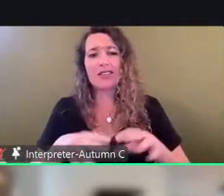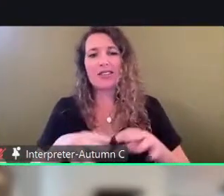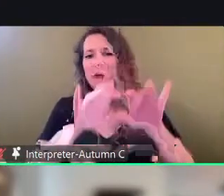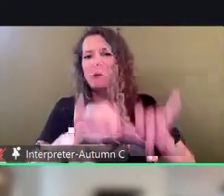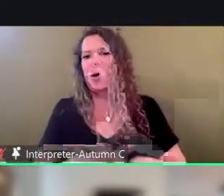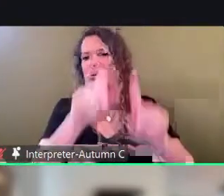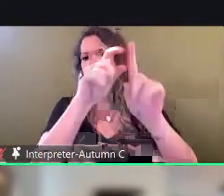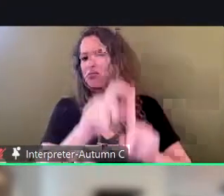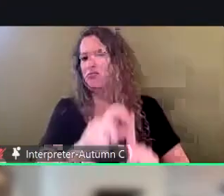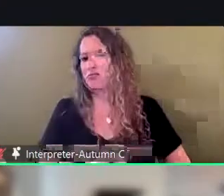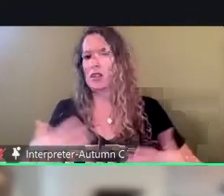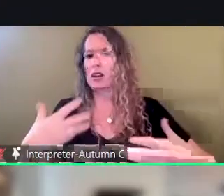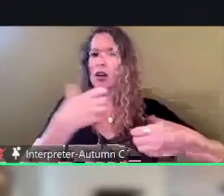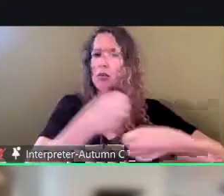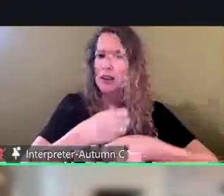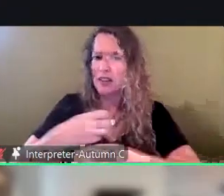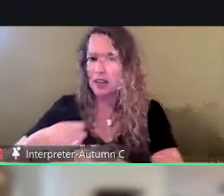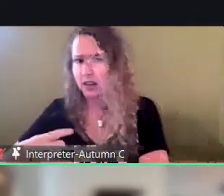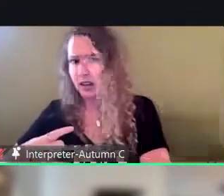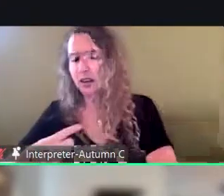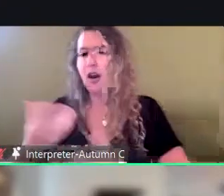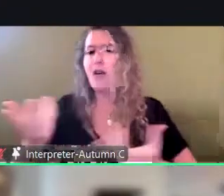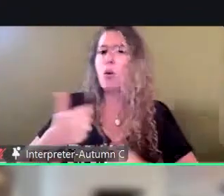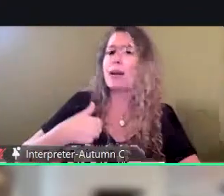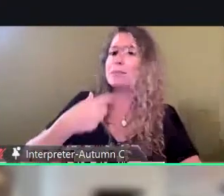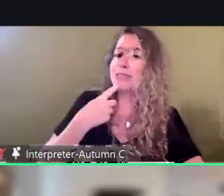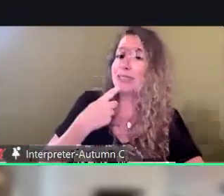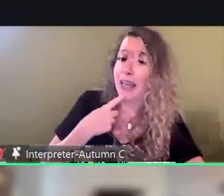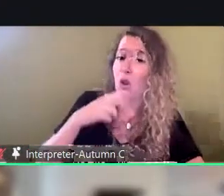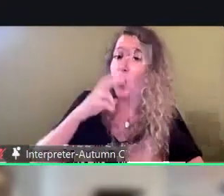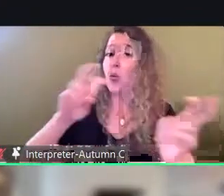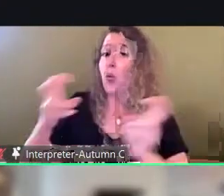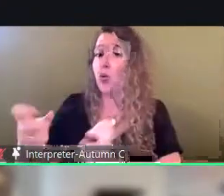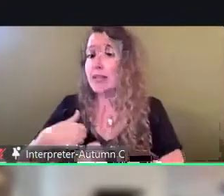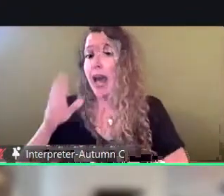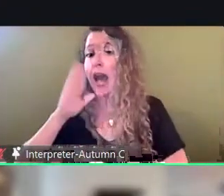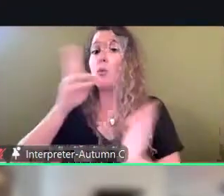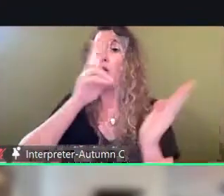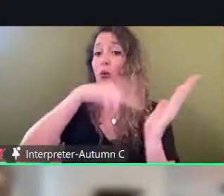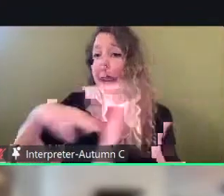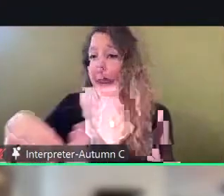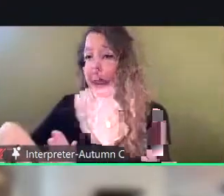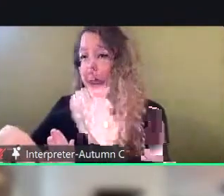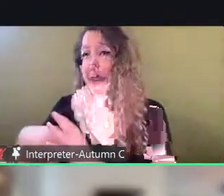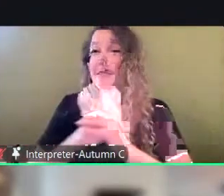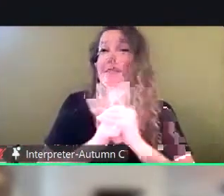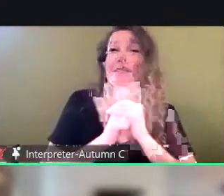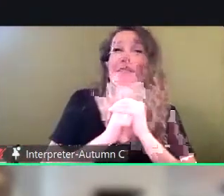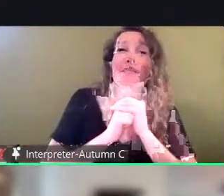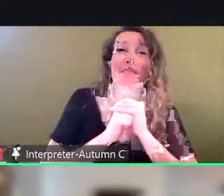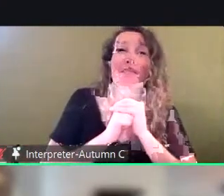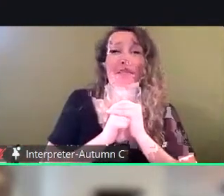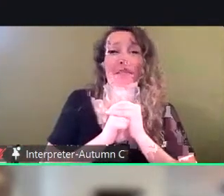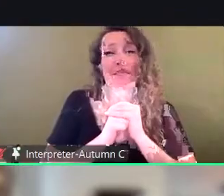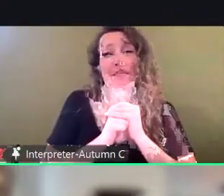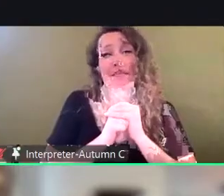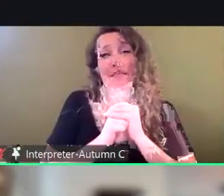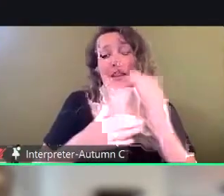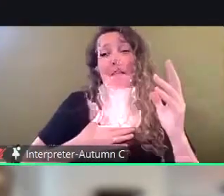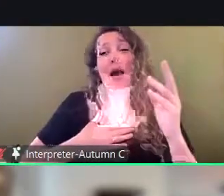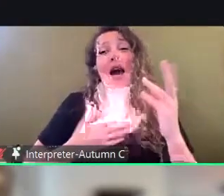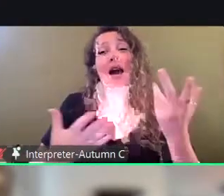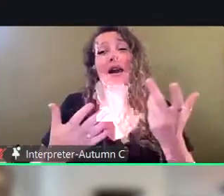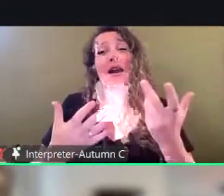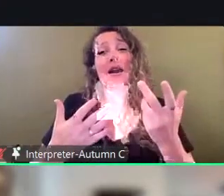sketches, mostly abbreviated summaries of what I'm saying or quotes that I will read. My research looks